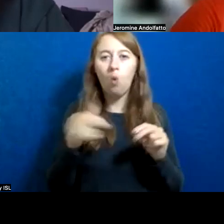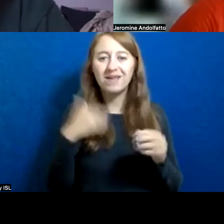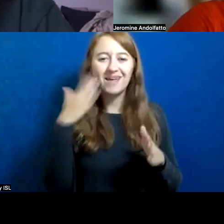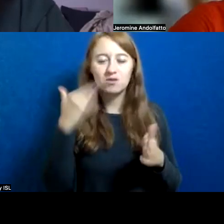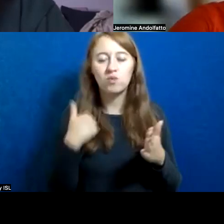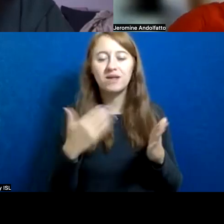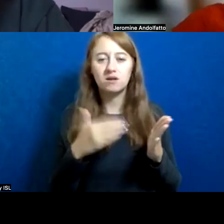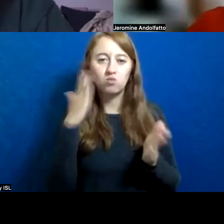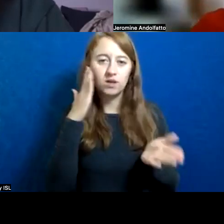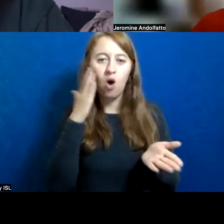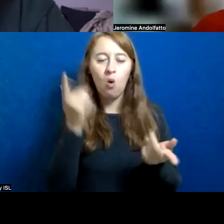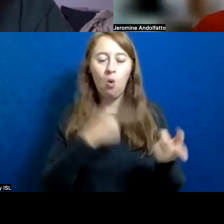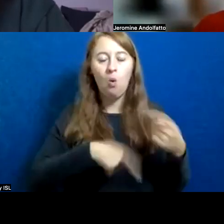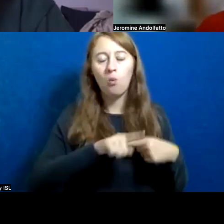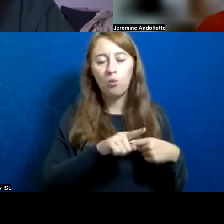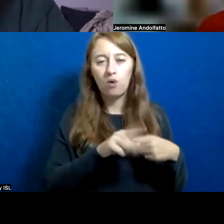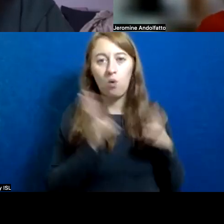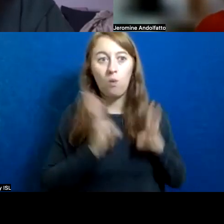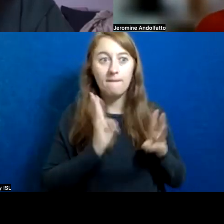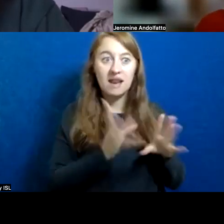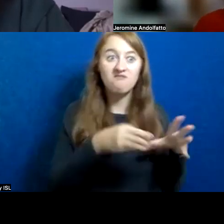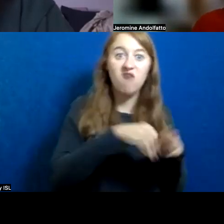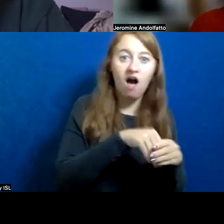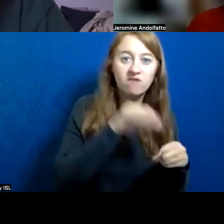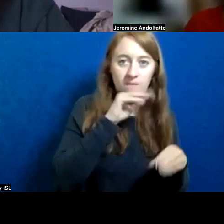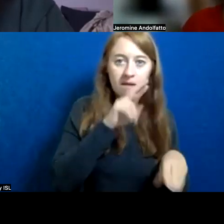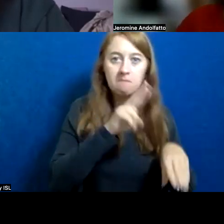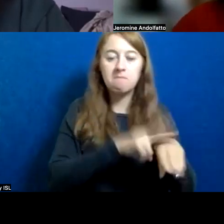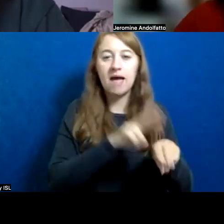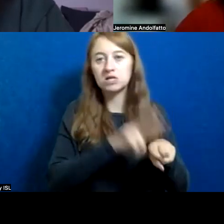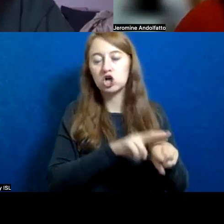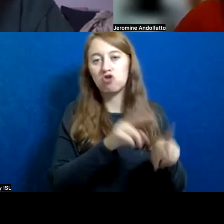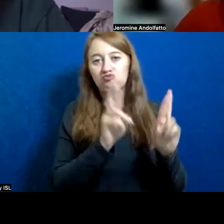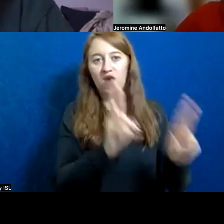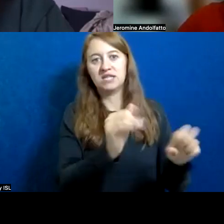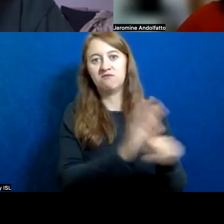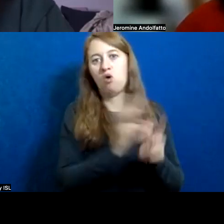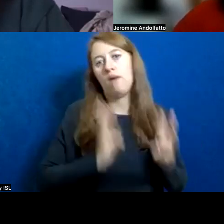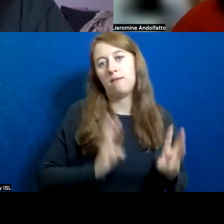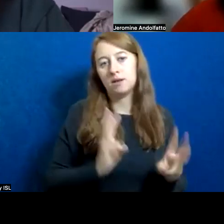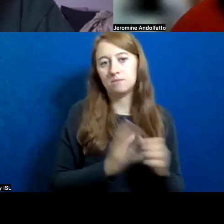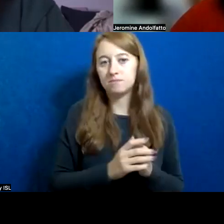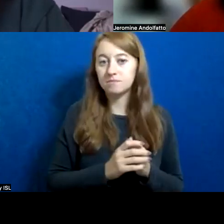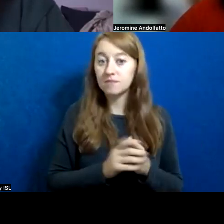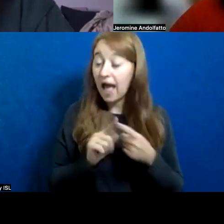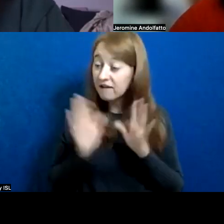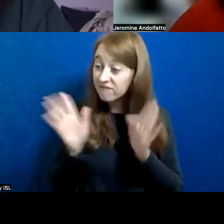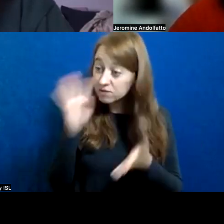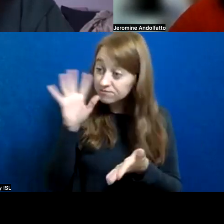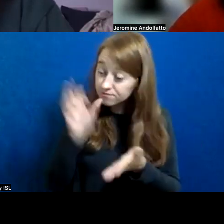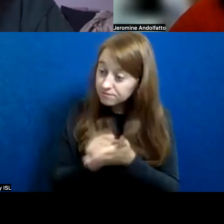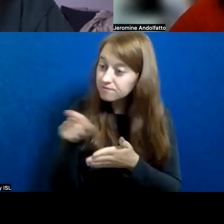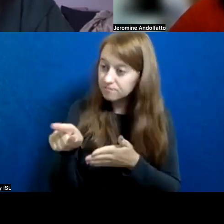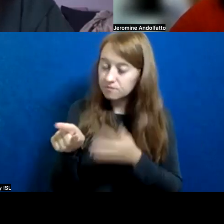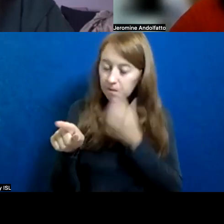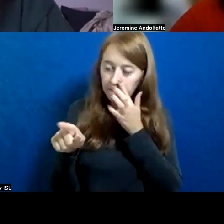And Katie, Aoife, are you noticing an impact of the rise of the far right across the island in your work, or on the women